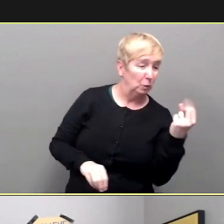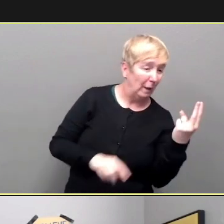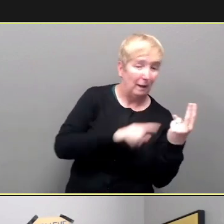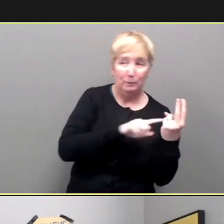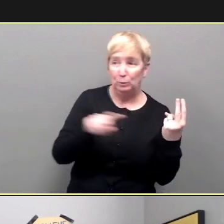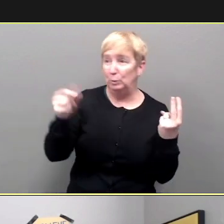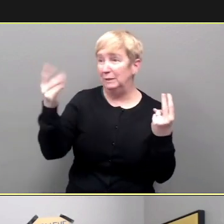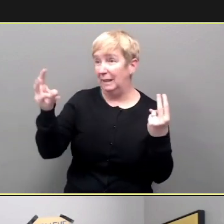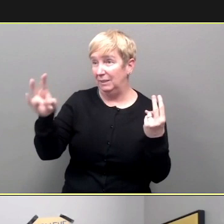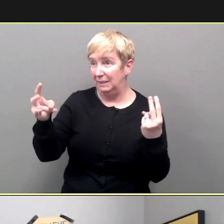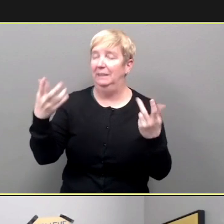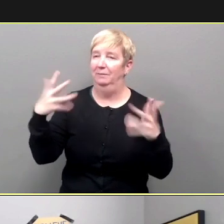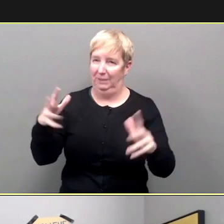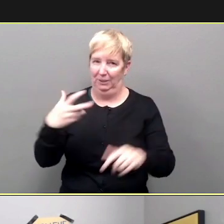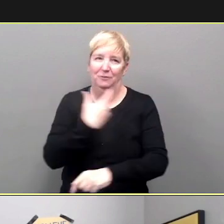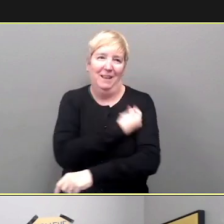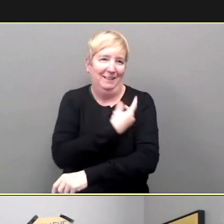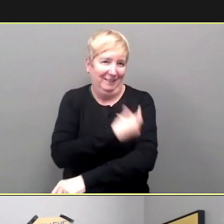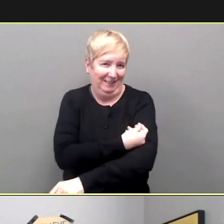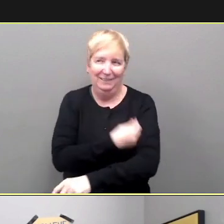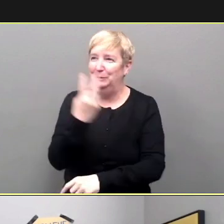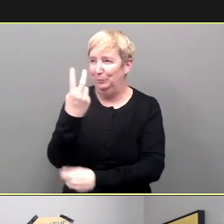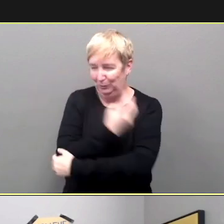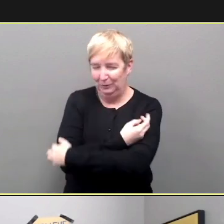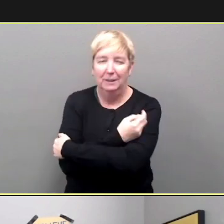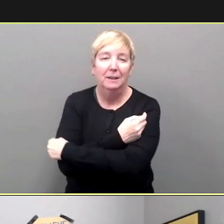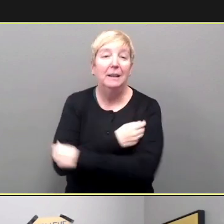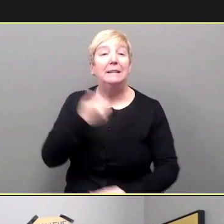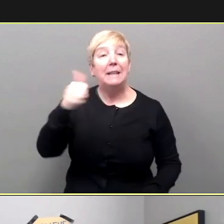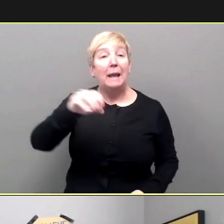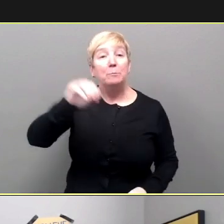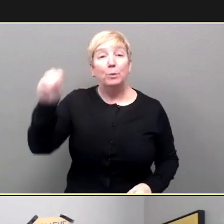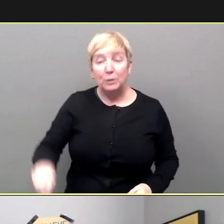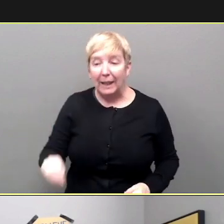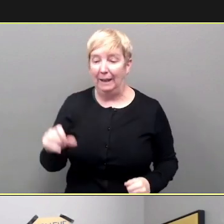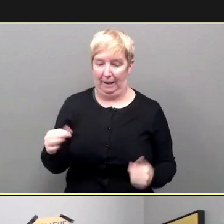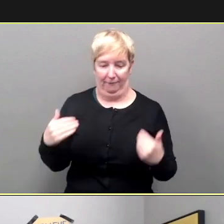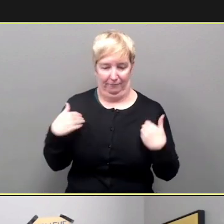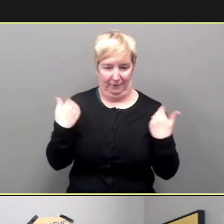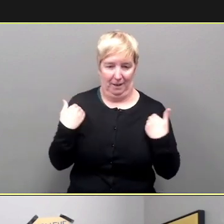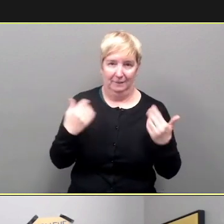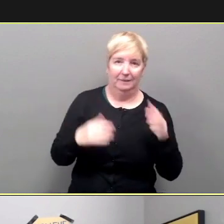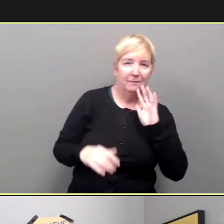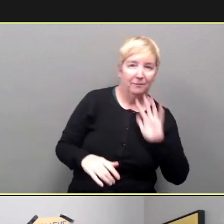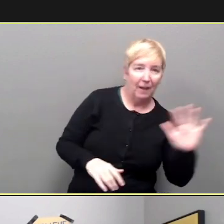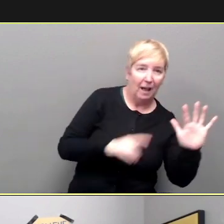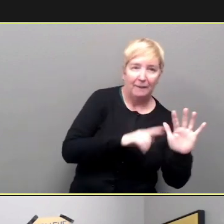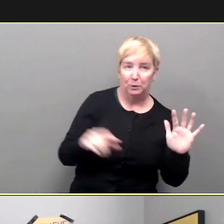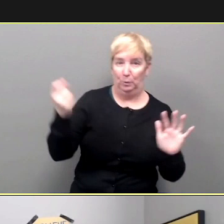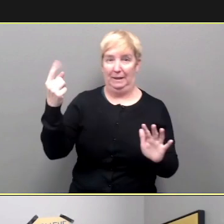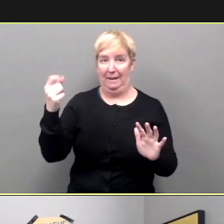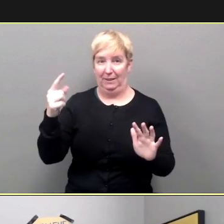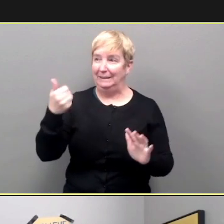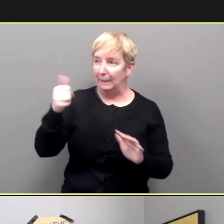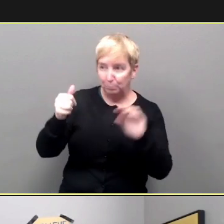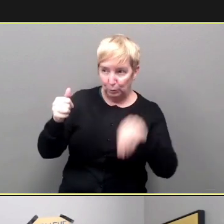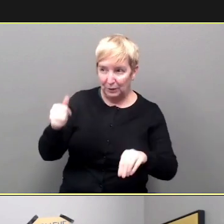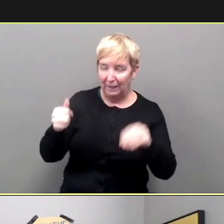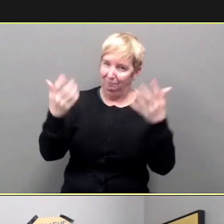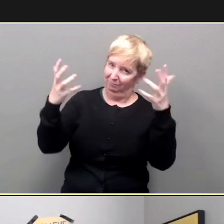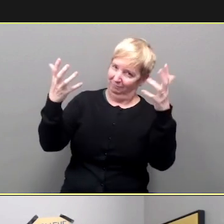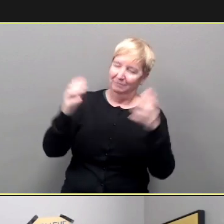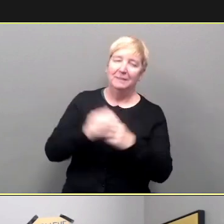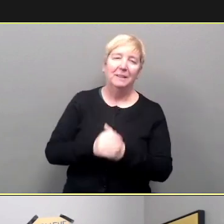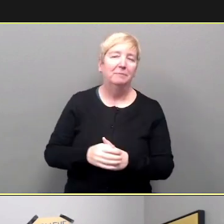17-year-olds have been vaccinated fully, and 10% of our 5 to 11-year-olds. So just a shout out for that really